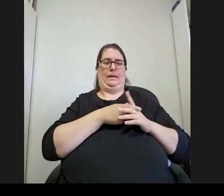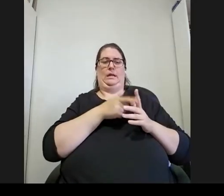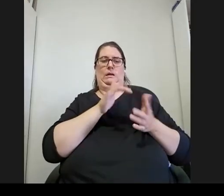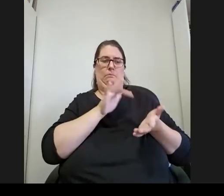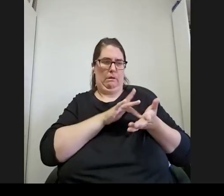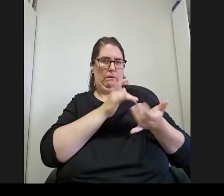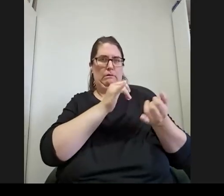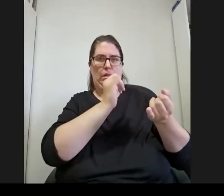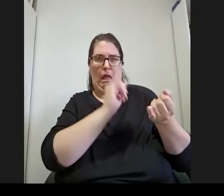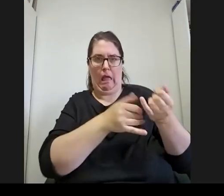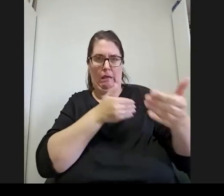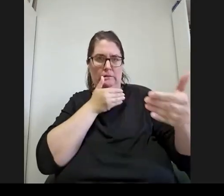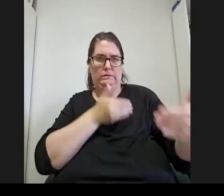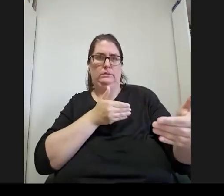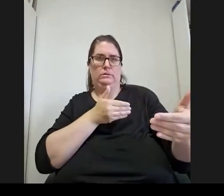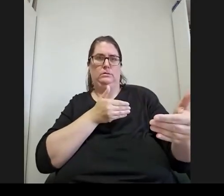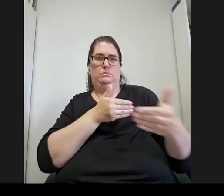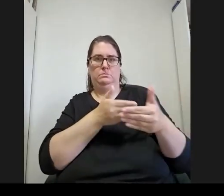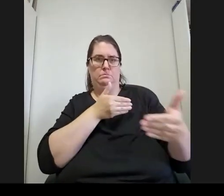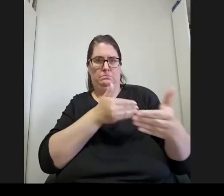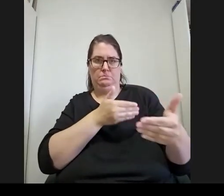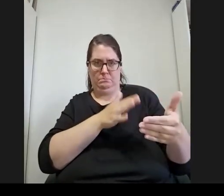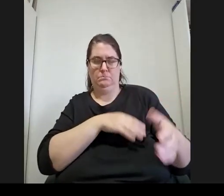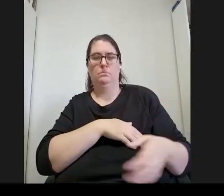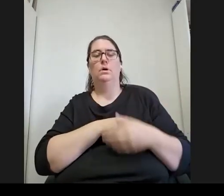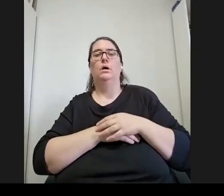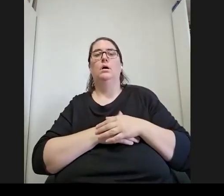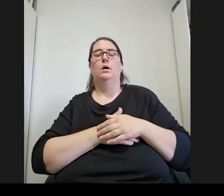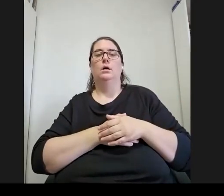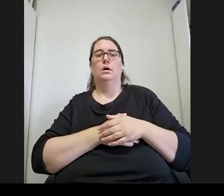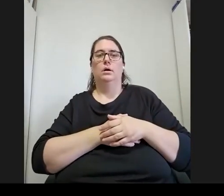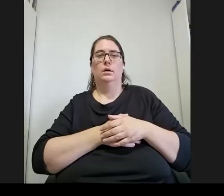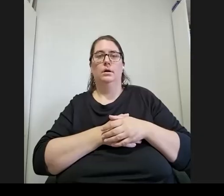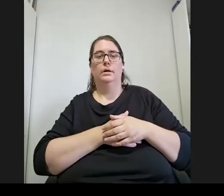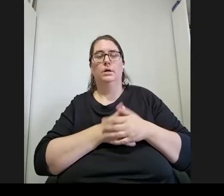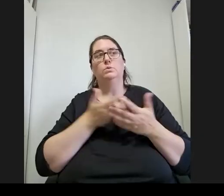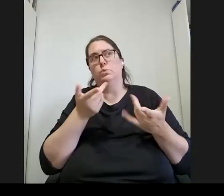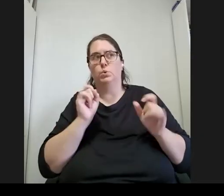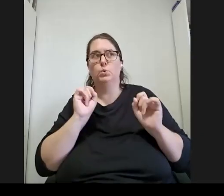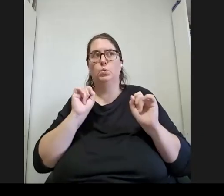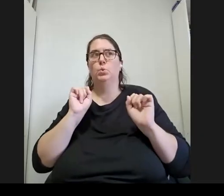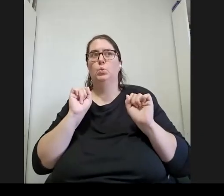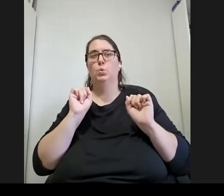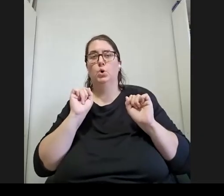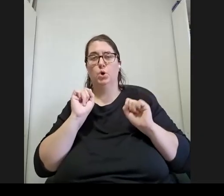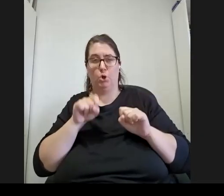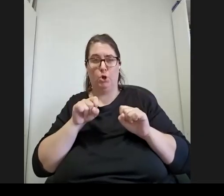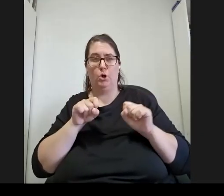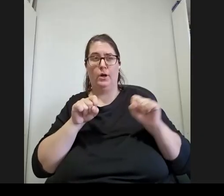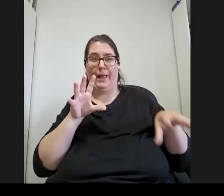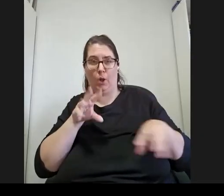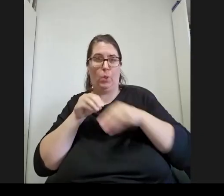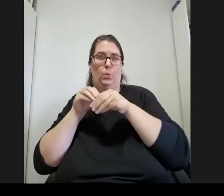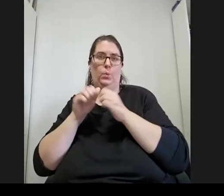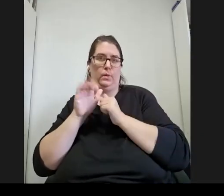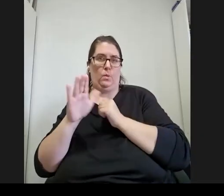to the wrapping up in the end. And so you could create a protocol, for example,